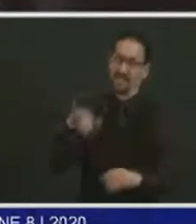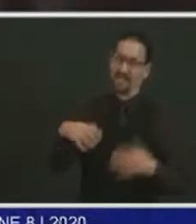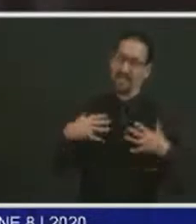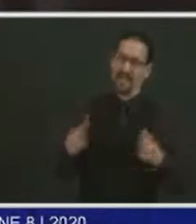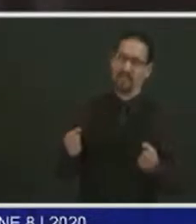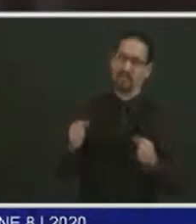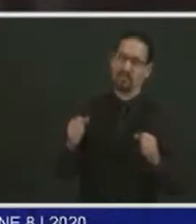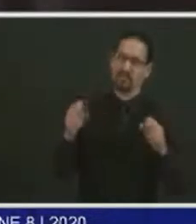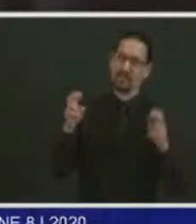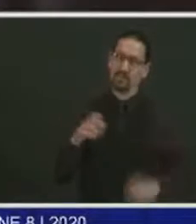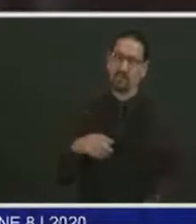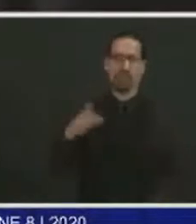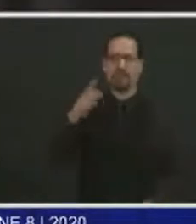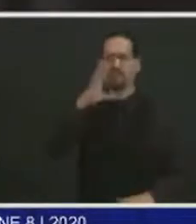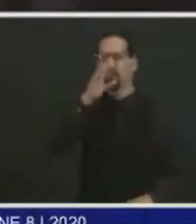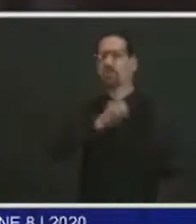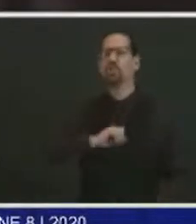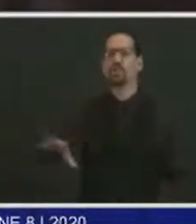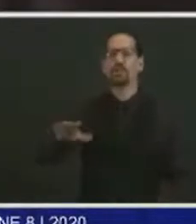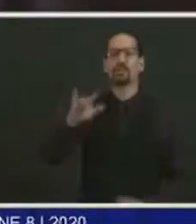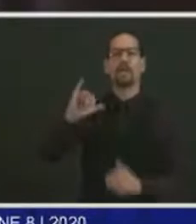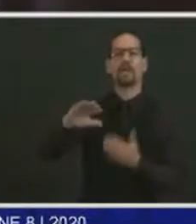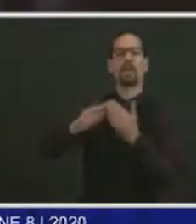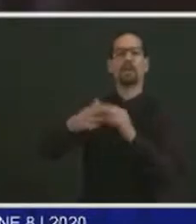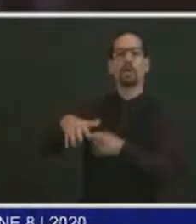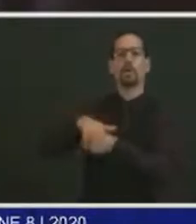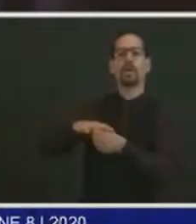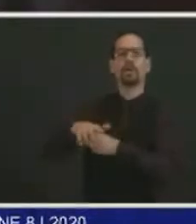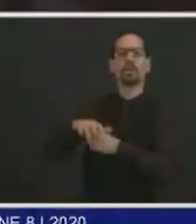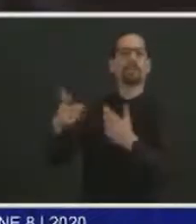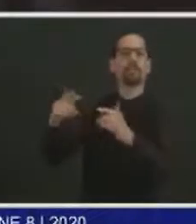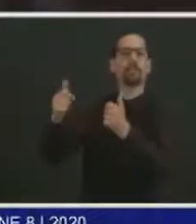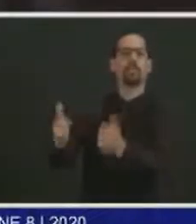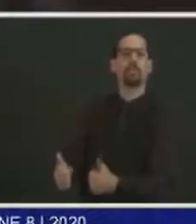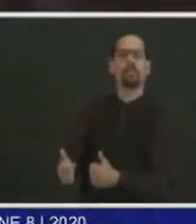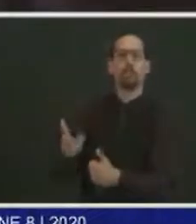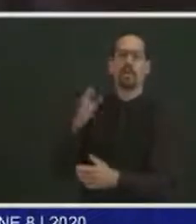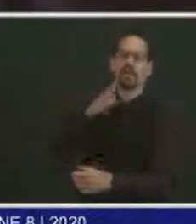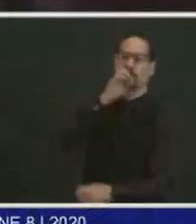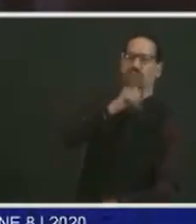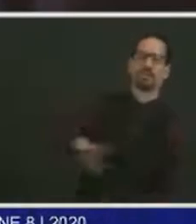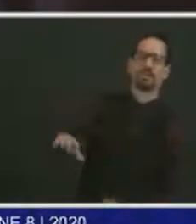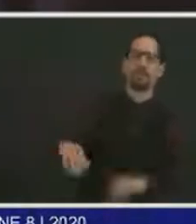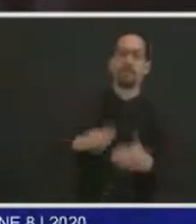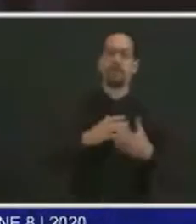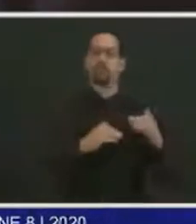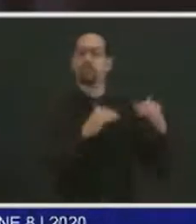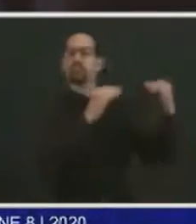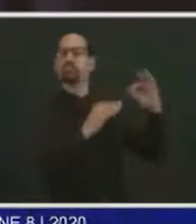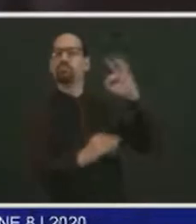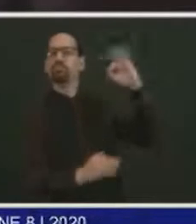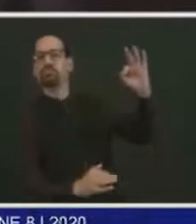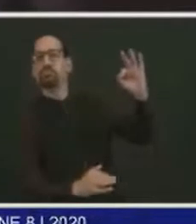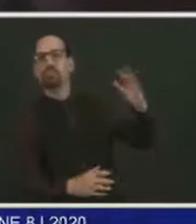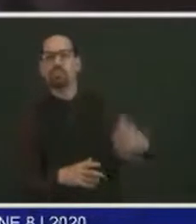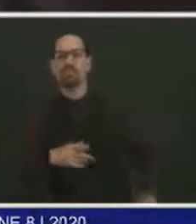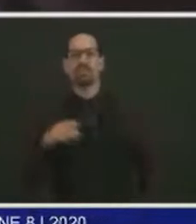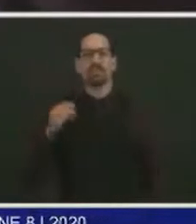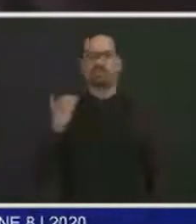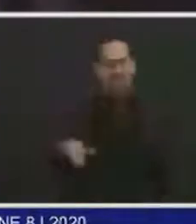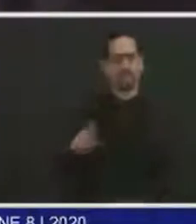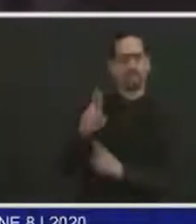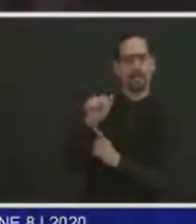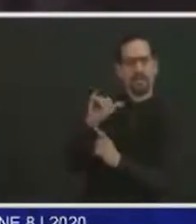and at the community level. When structural racism manifests as police violence, as it did in